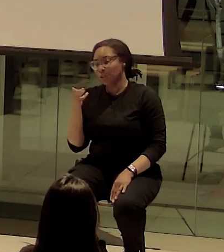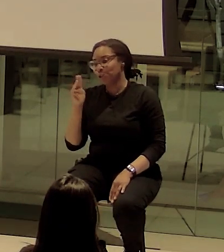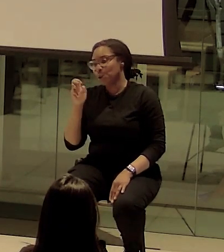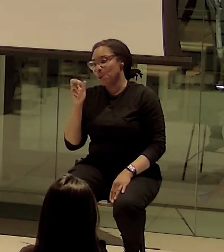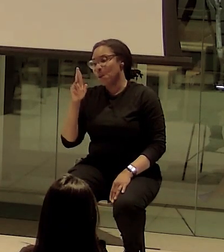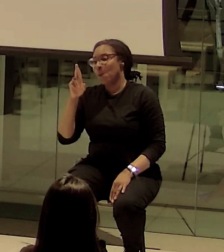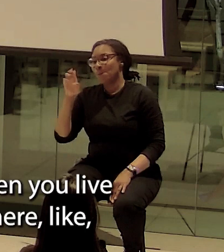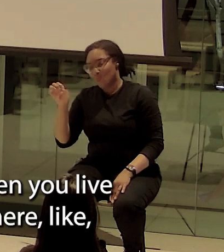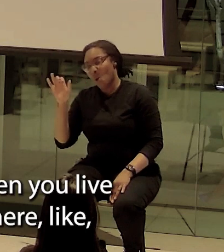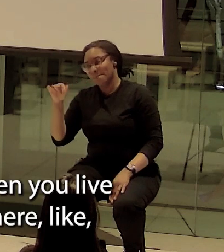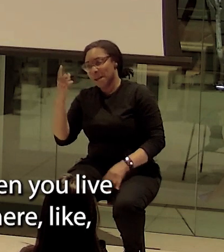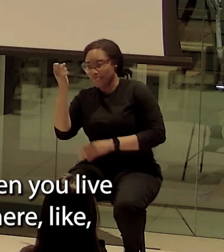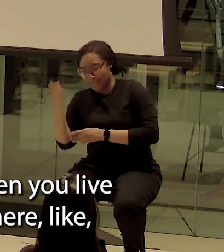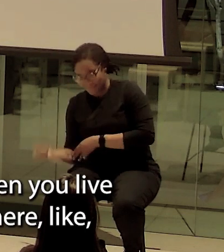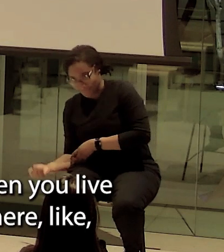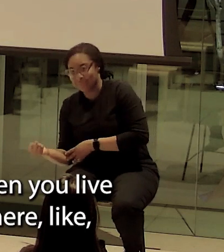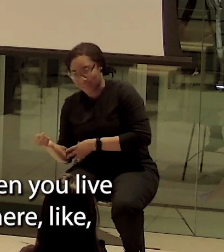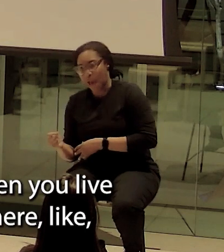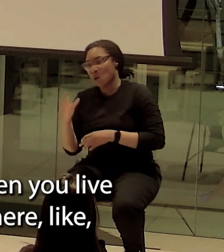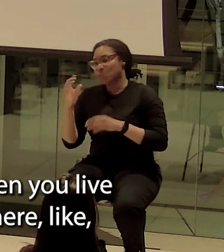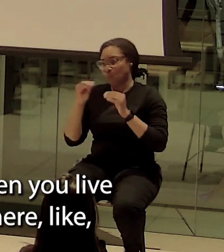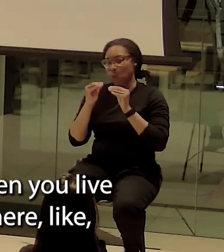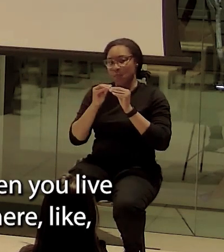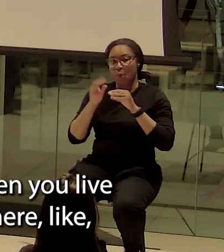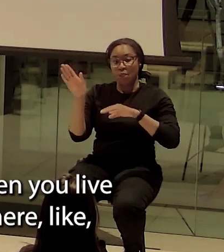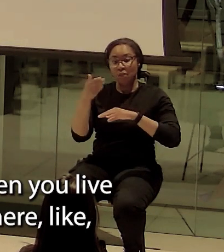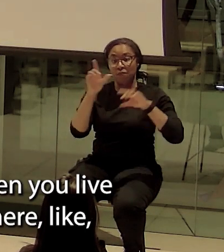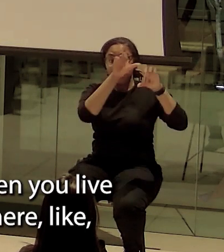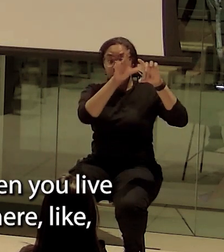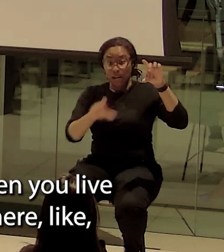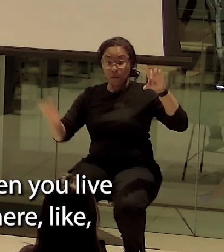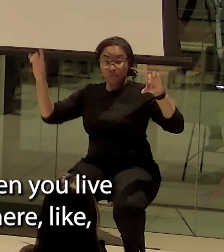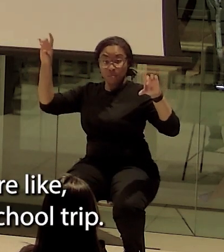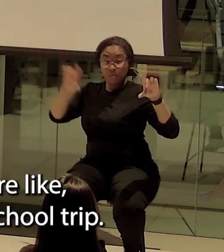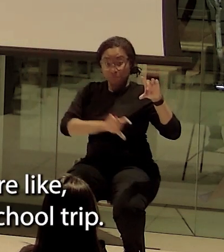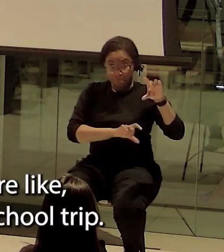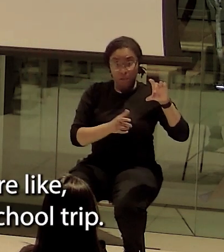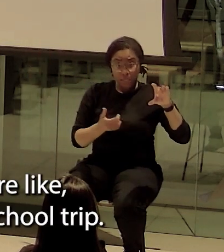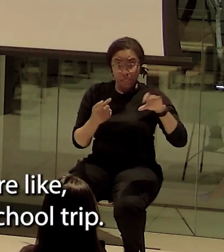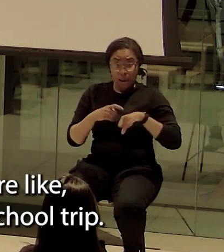people. And it's interesting because when you live in Georgia, everybody